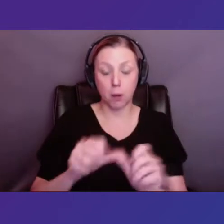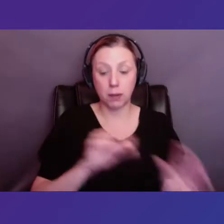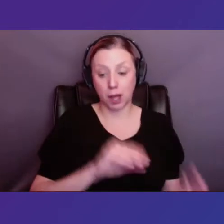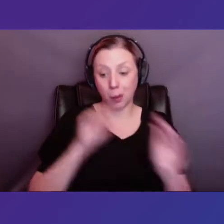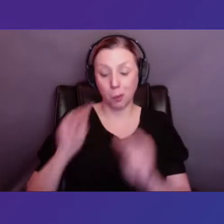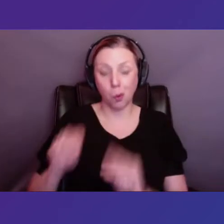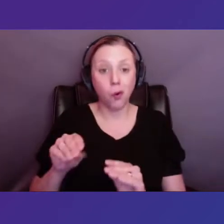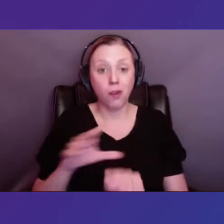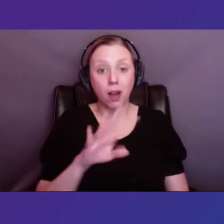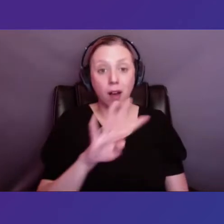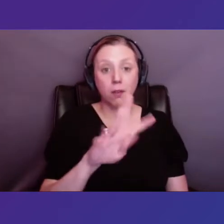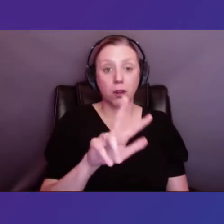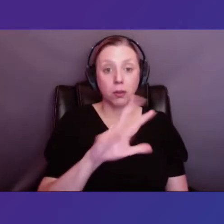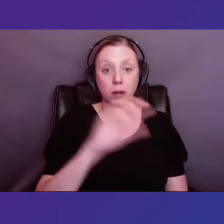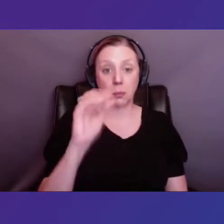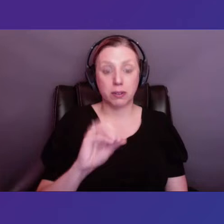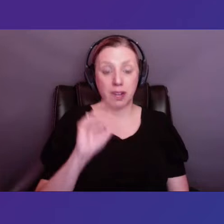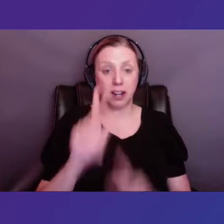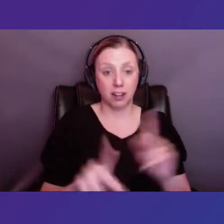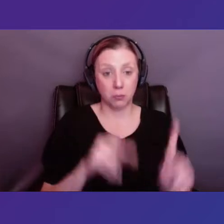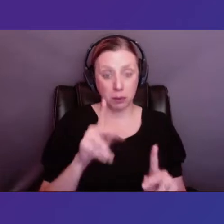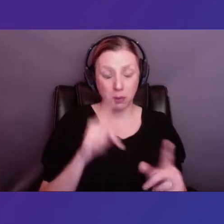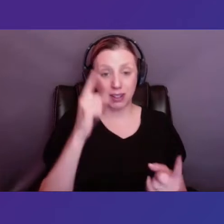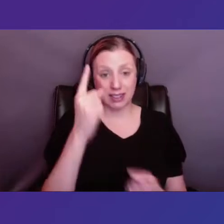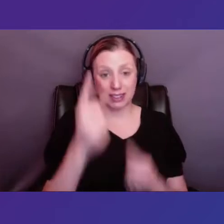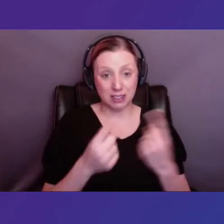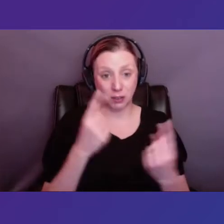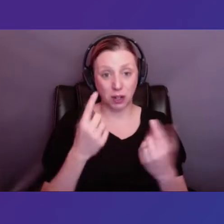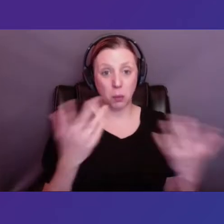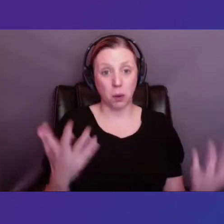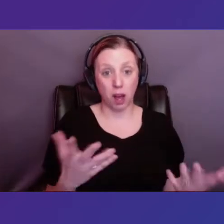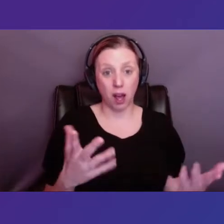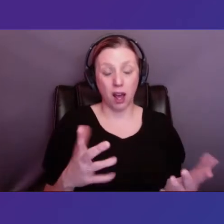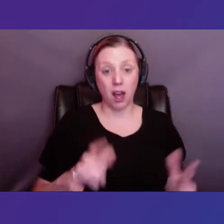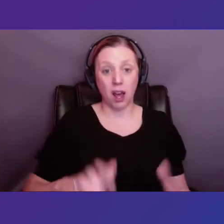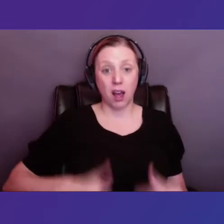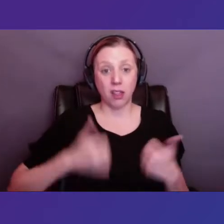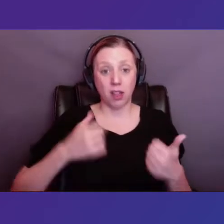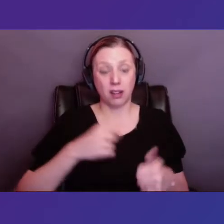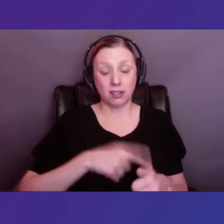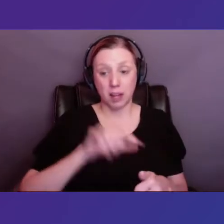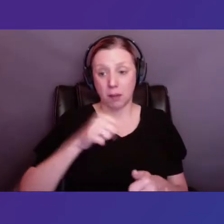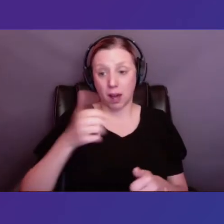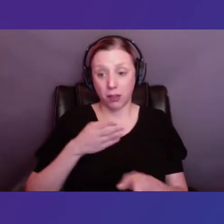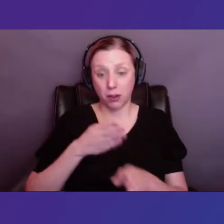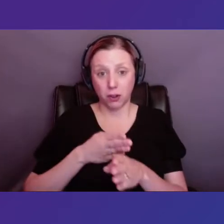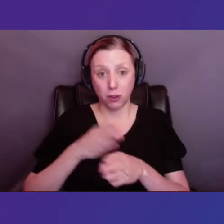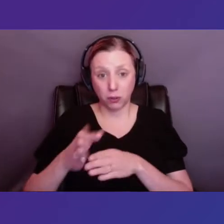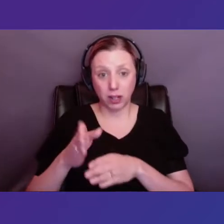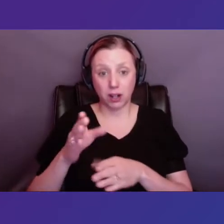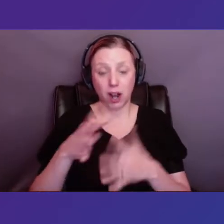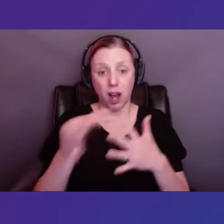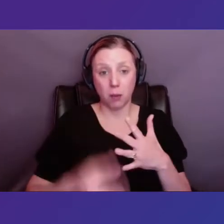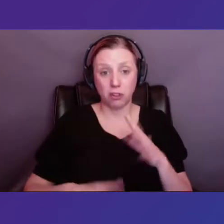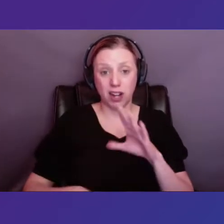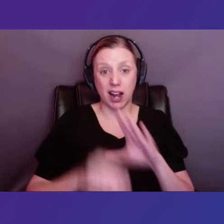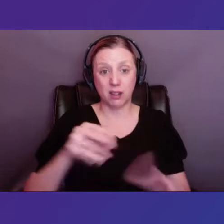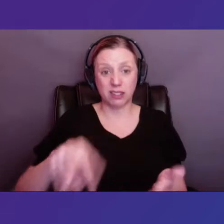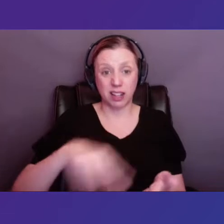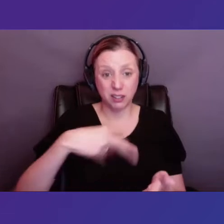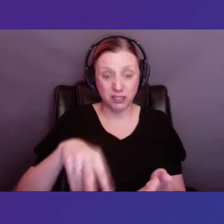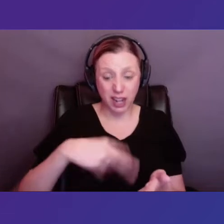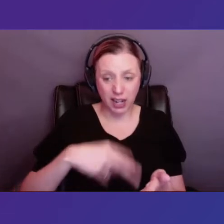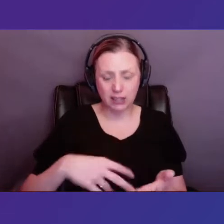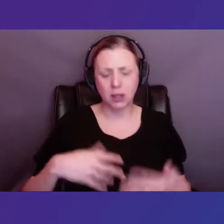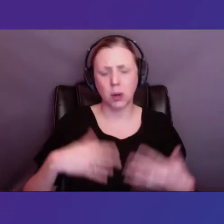and 43% of them were considering a long-term career option outside of dance. That's a